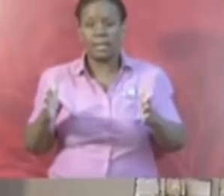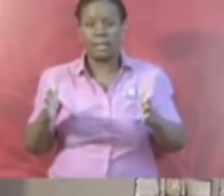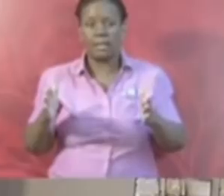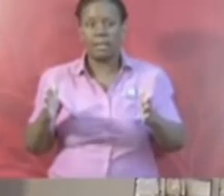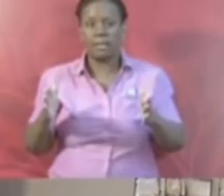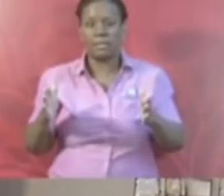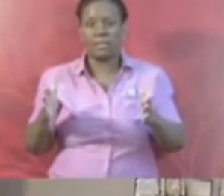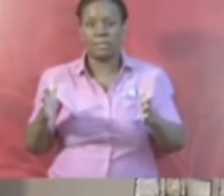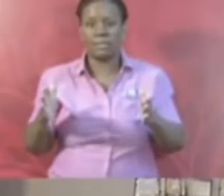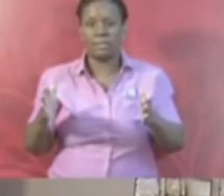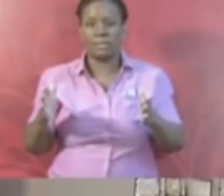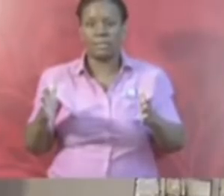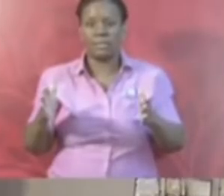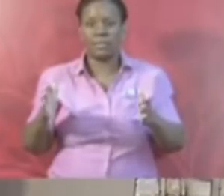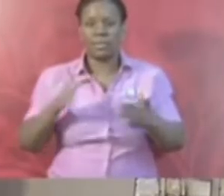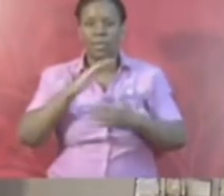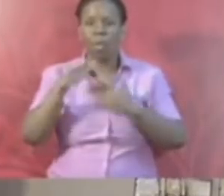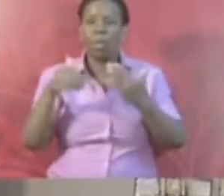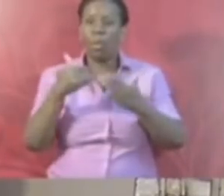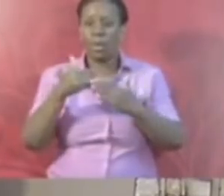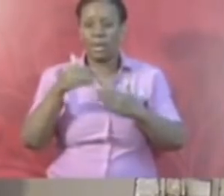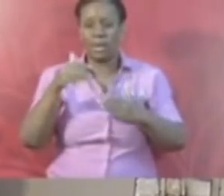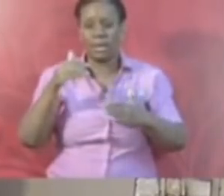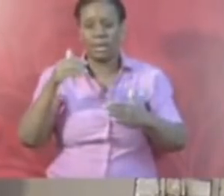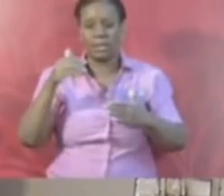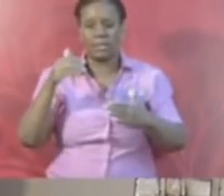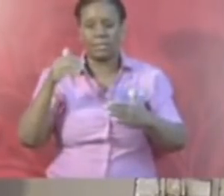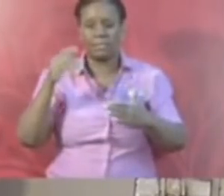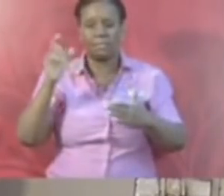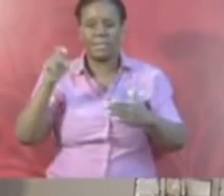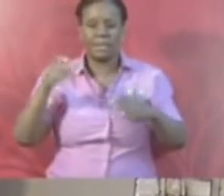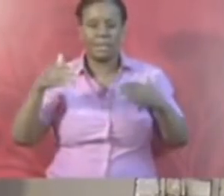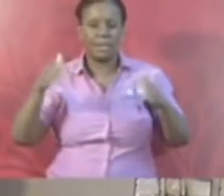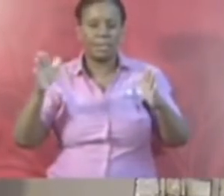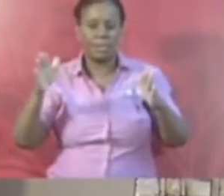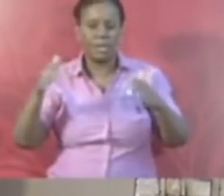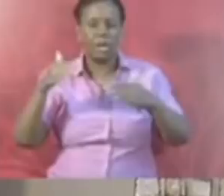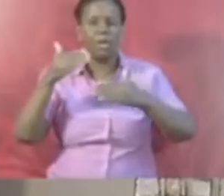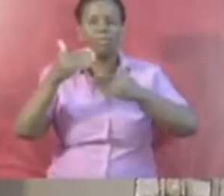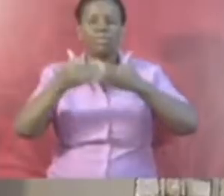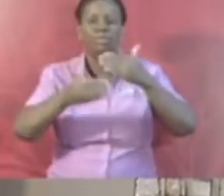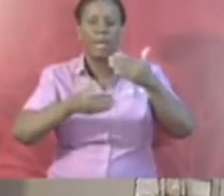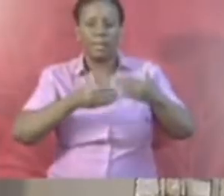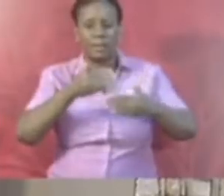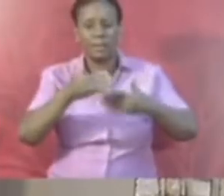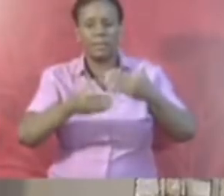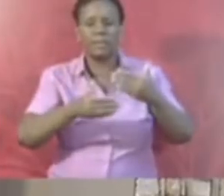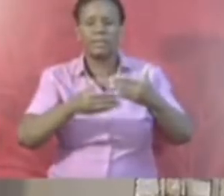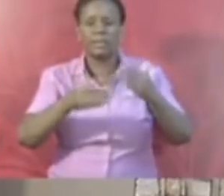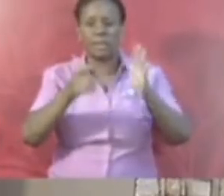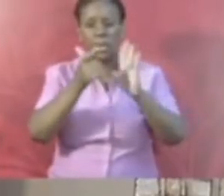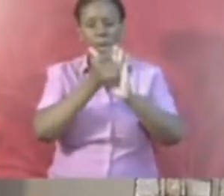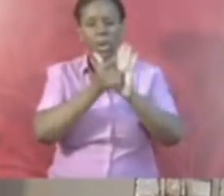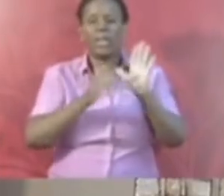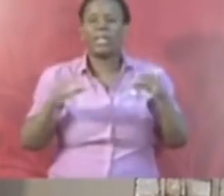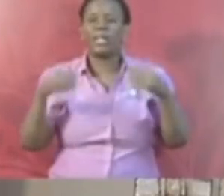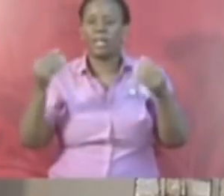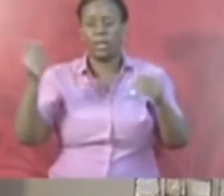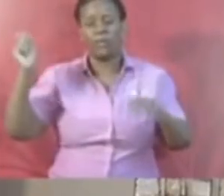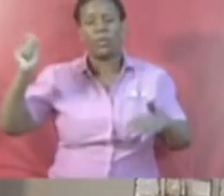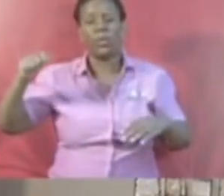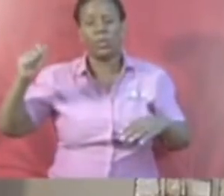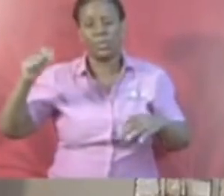litigation. I've allowed it to go to court, and in fact it may delay your process, because then the lawyers go to court, and so far the court